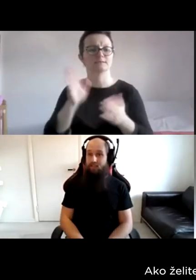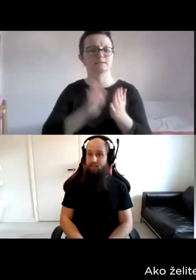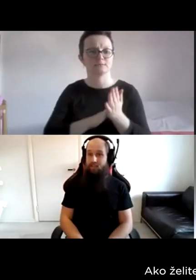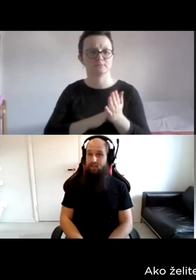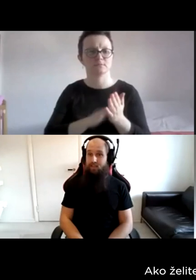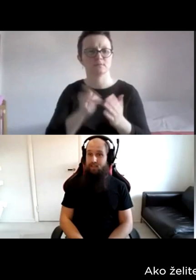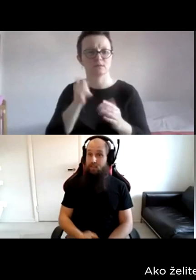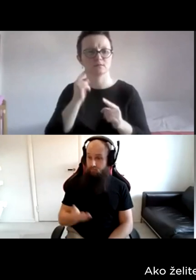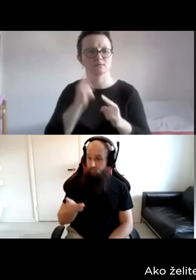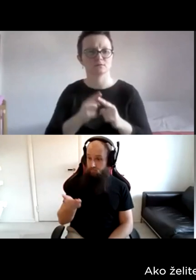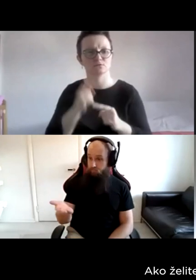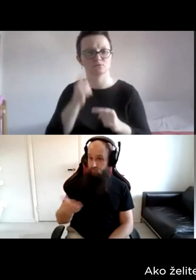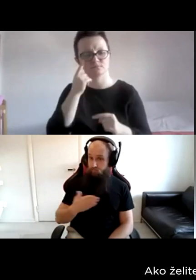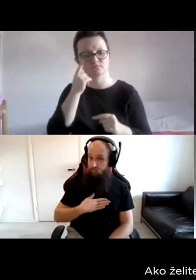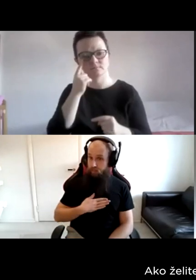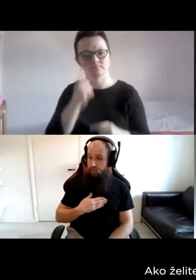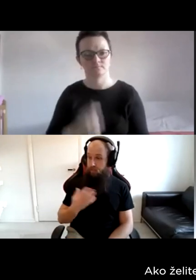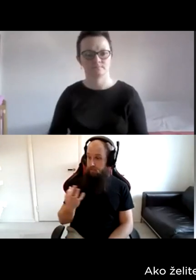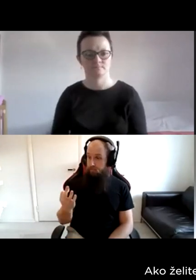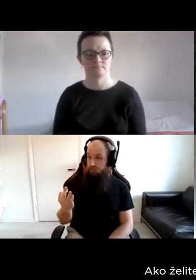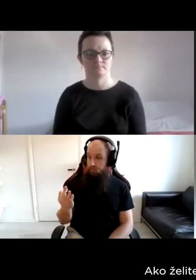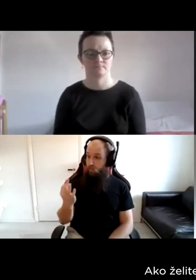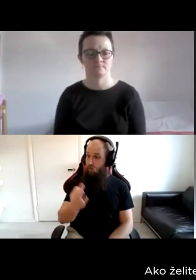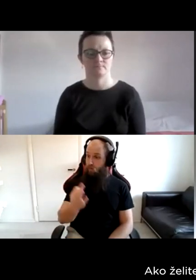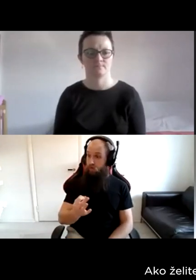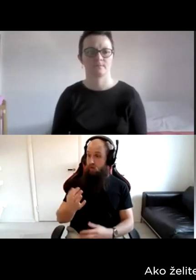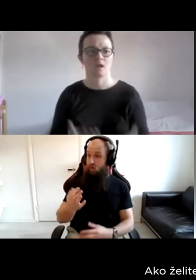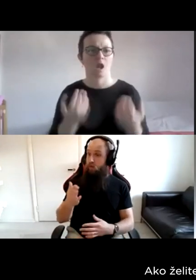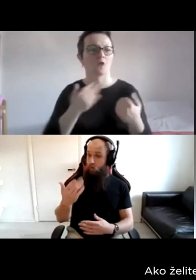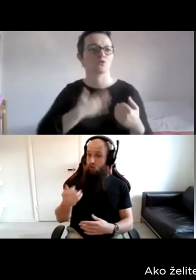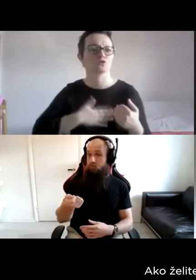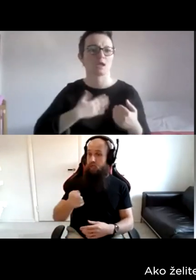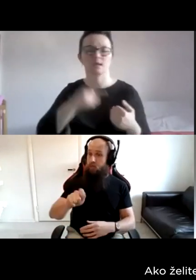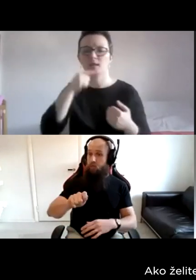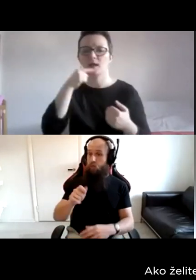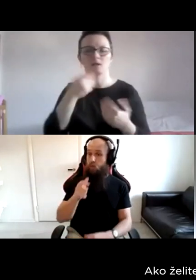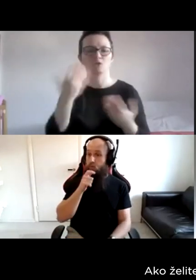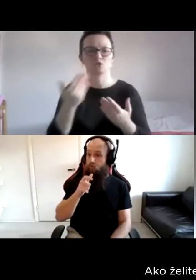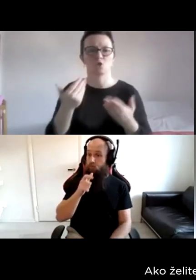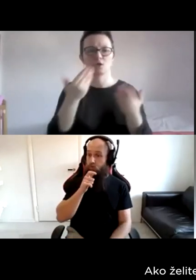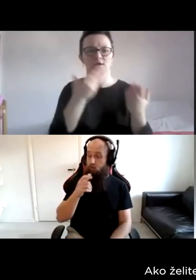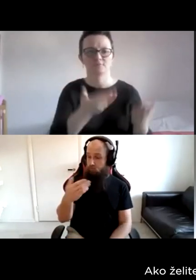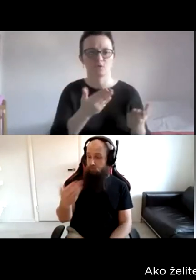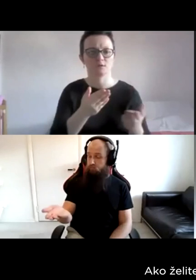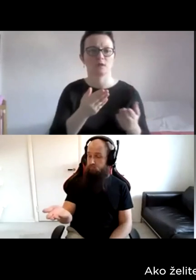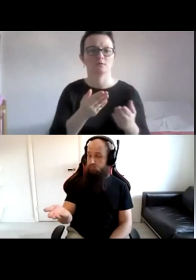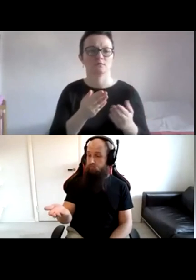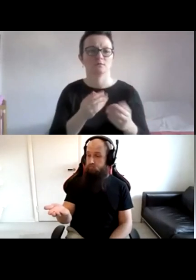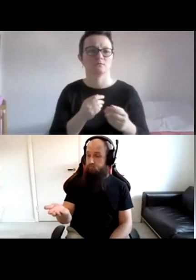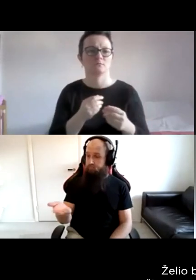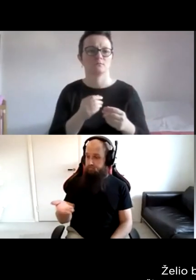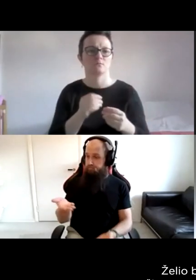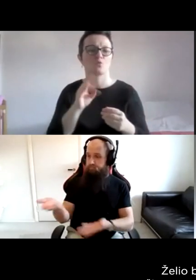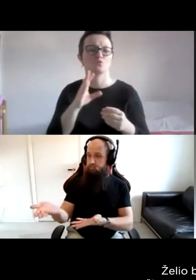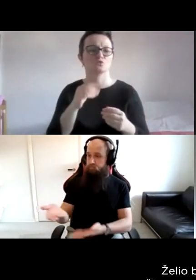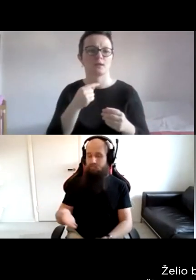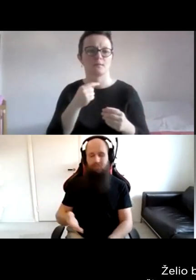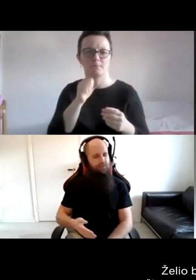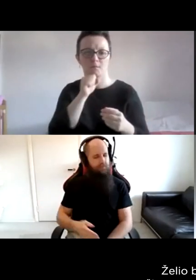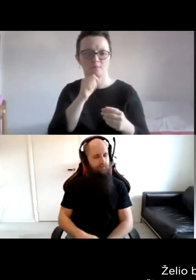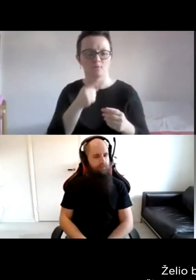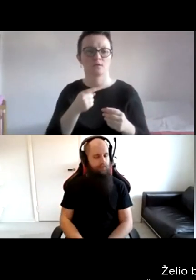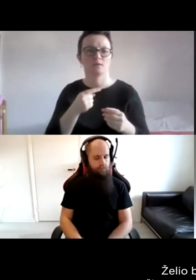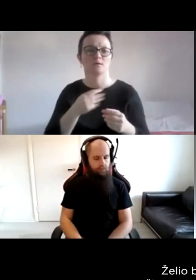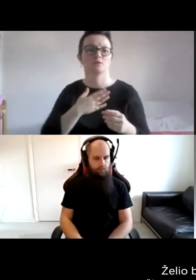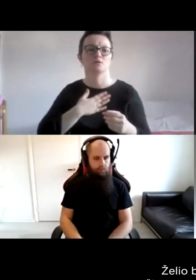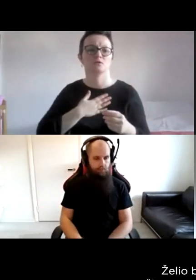If you'd like to speak, feel free to unmute yourself. Take the floor. Da, želim